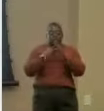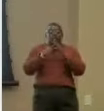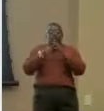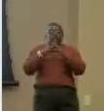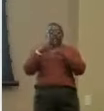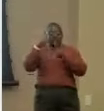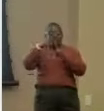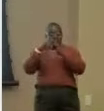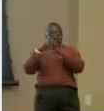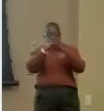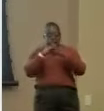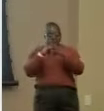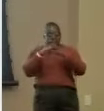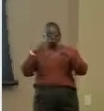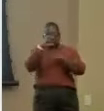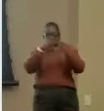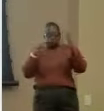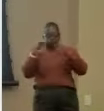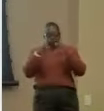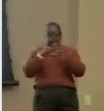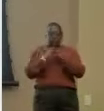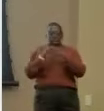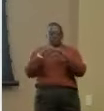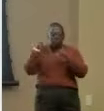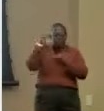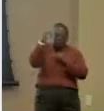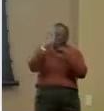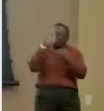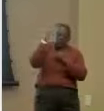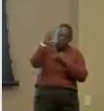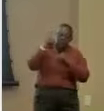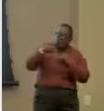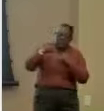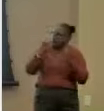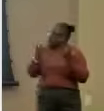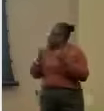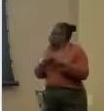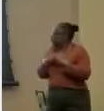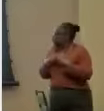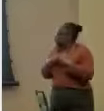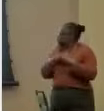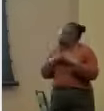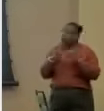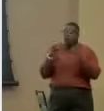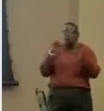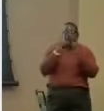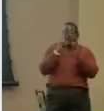proliferation of T cells, way more excessive than need be, of course, through the production of